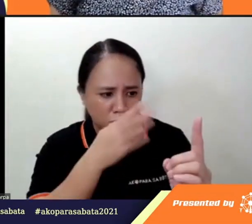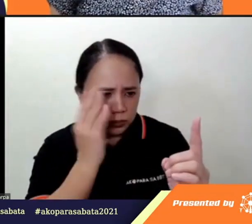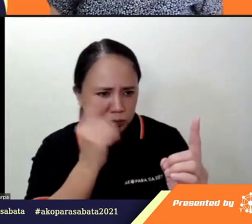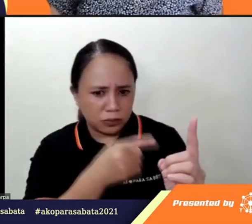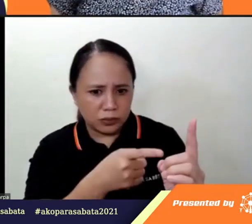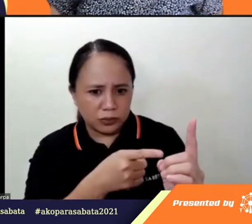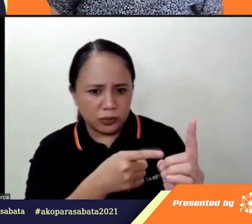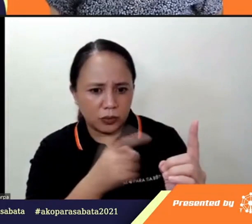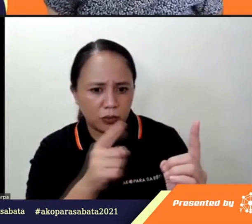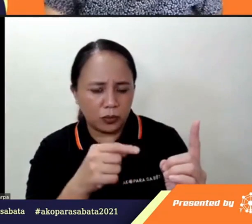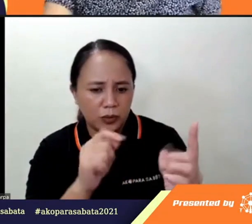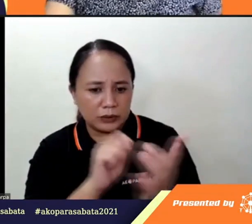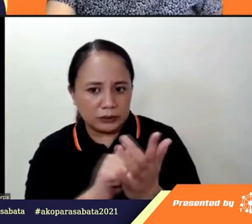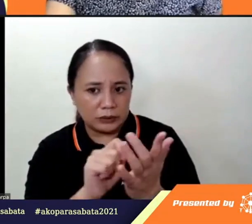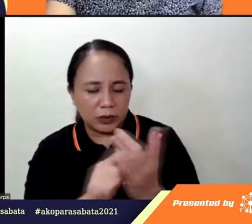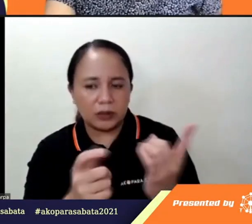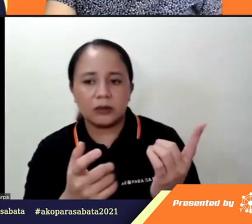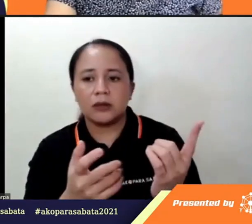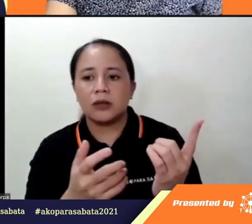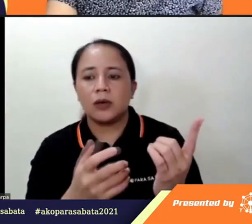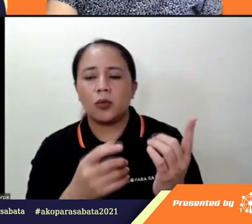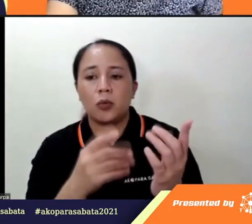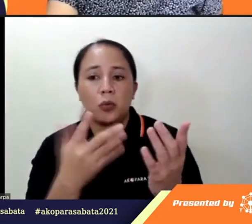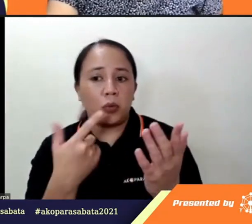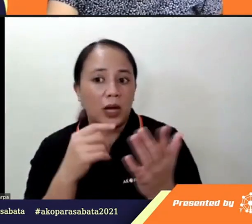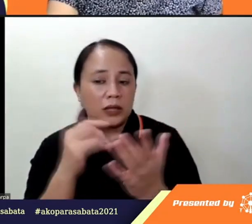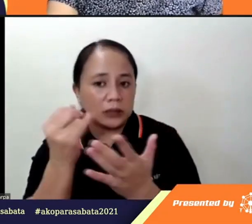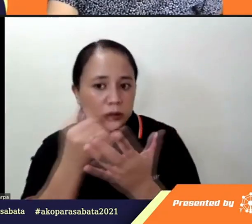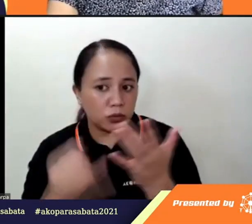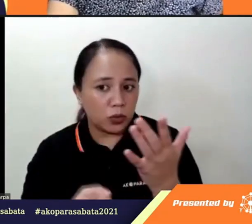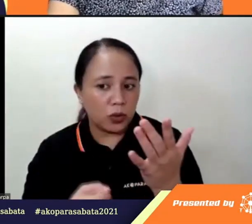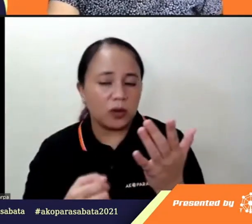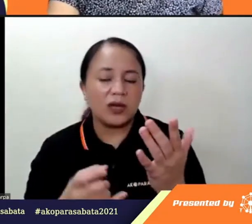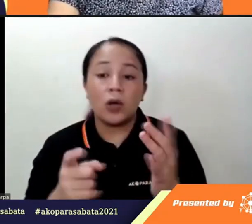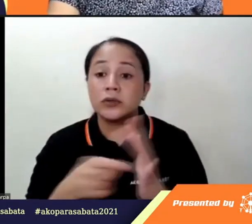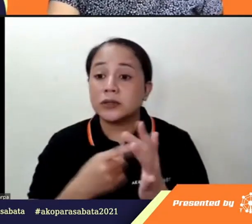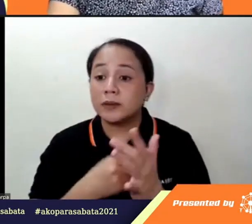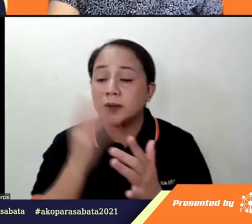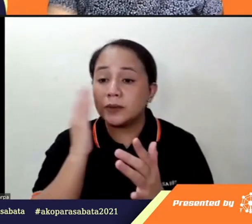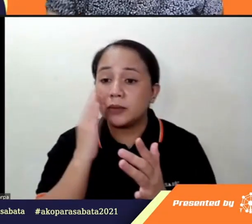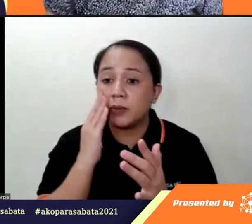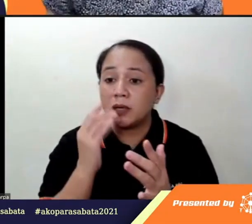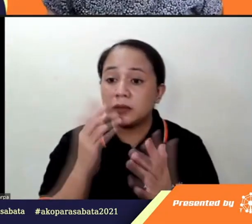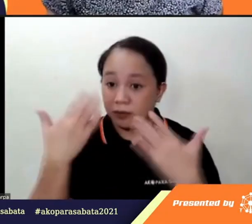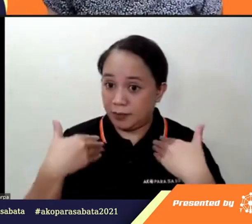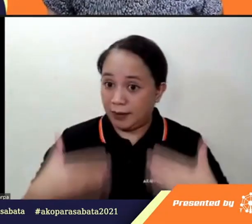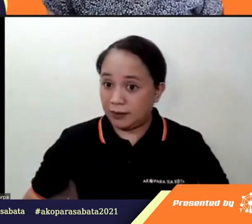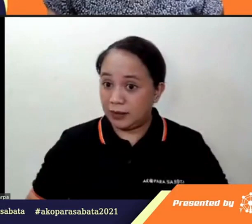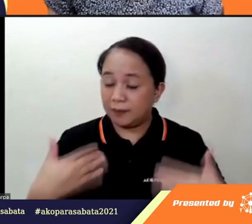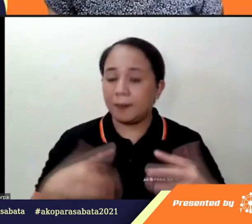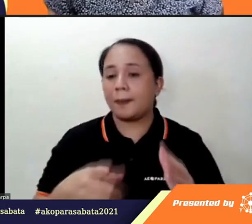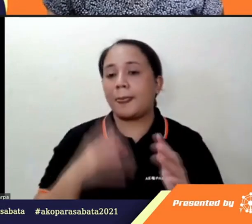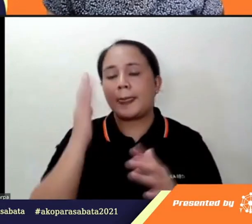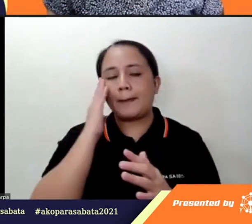attention to what they write or what they draw, or sometimes just their body, kasi